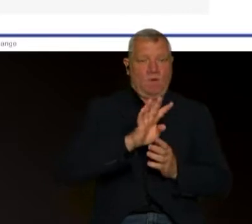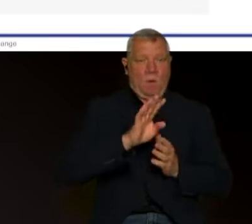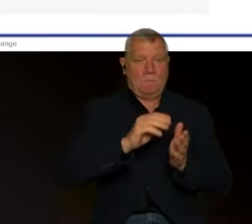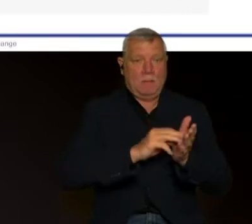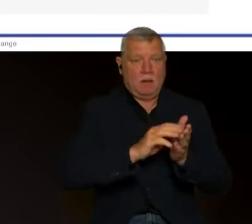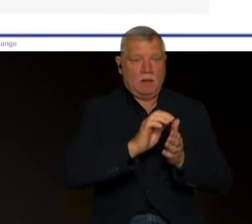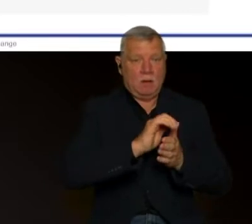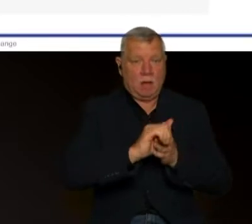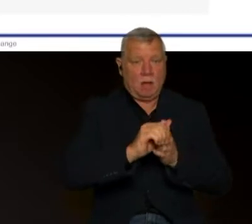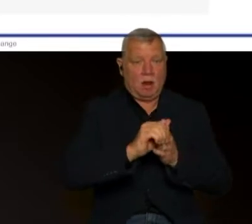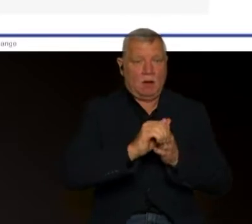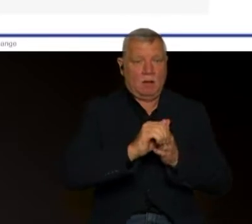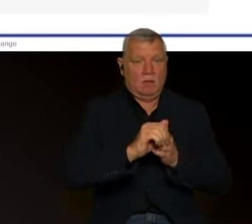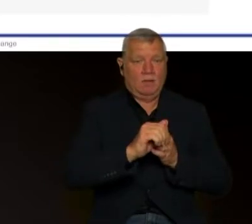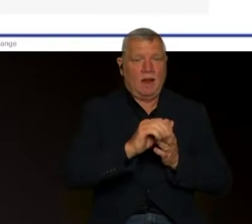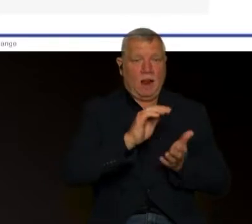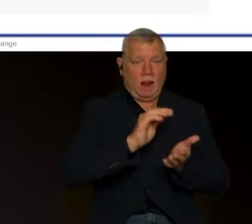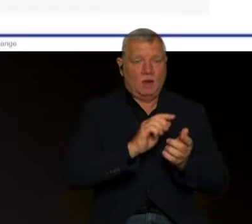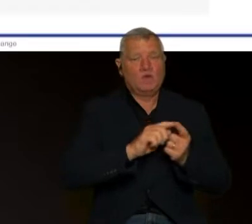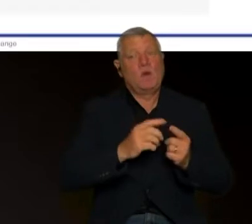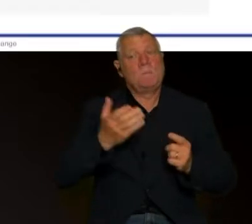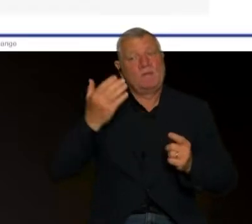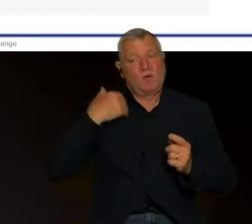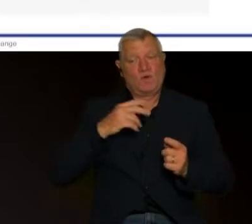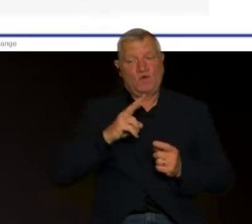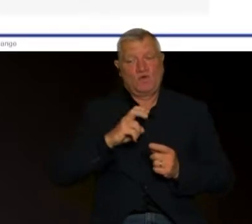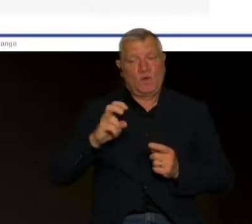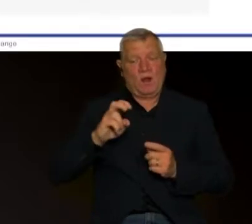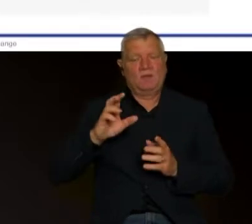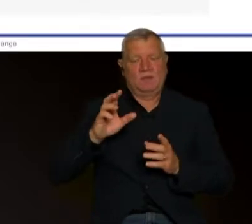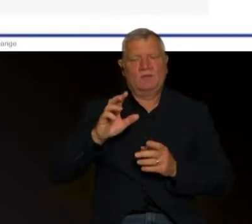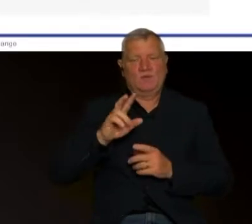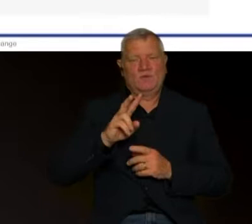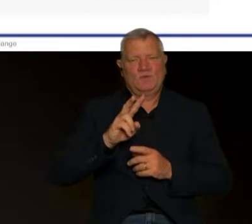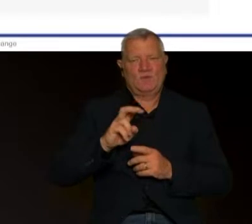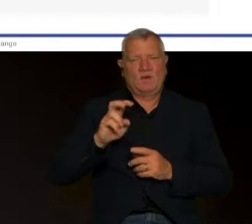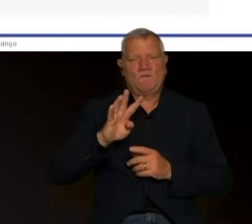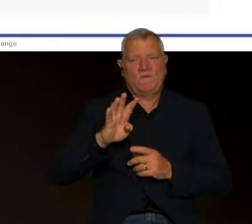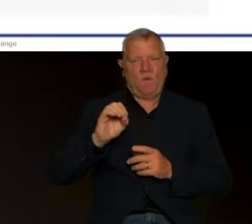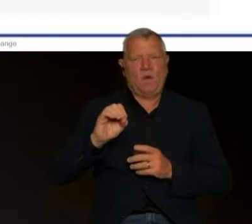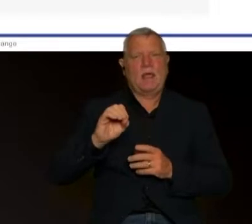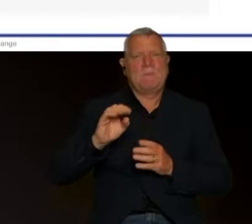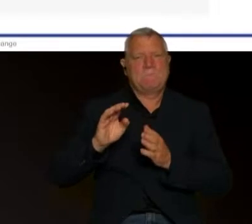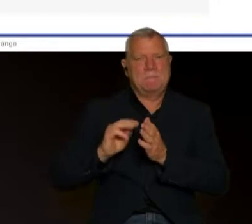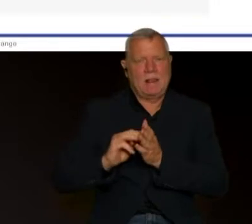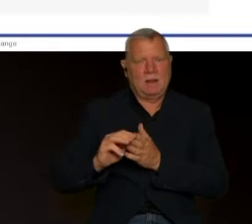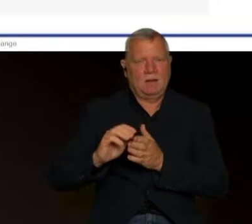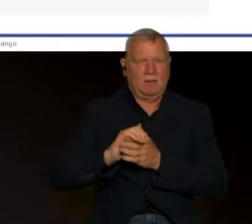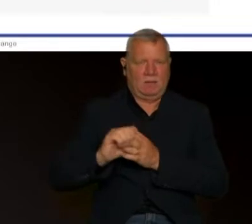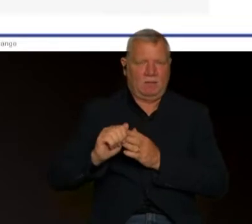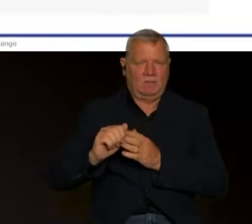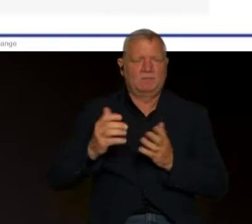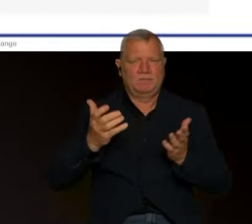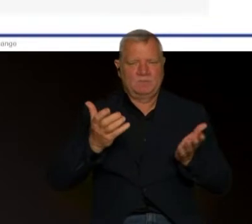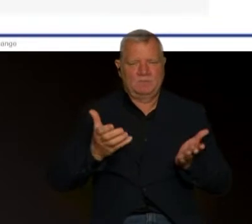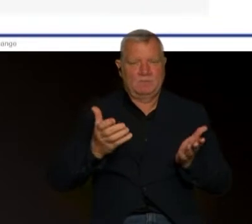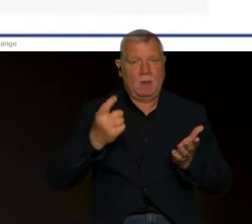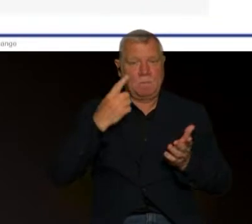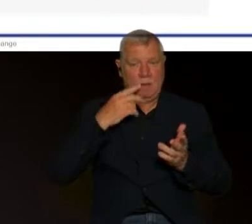year, compared to $294 million prior to restructuring. However, for HTA to